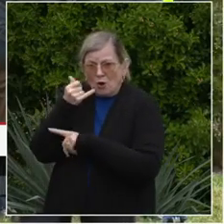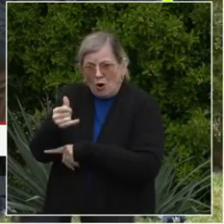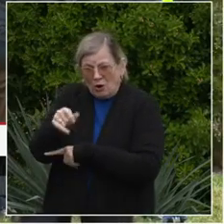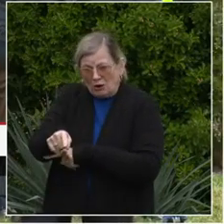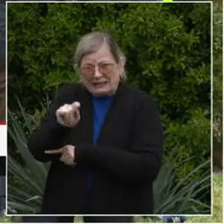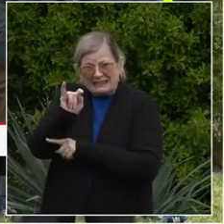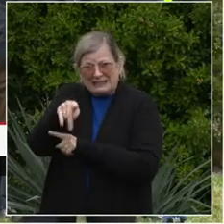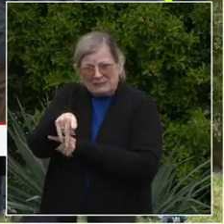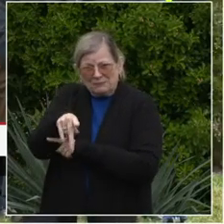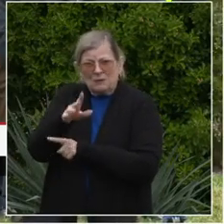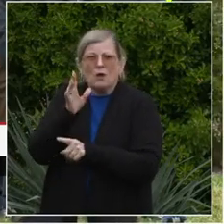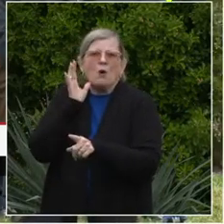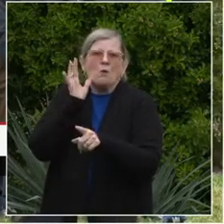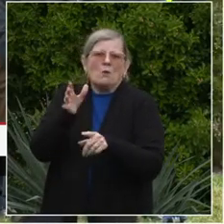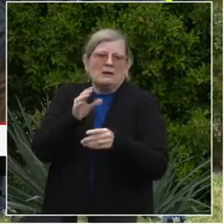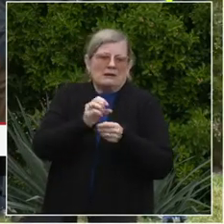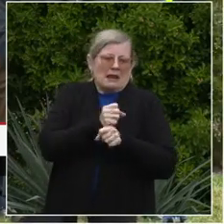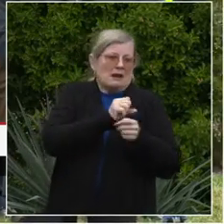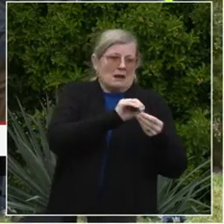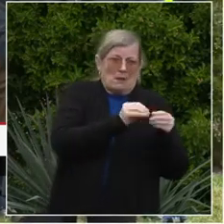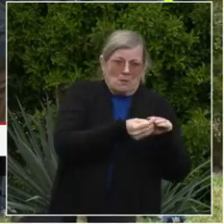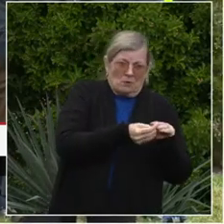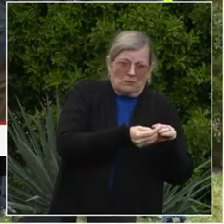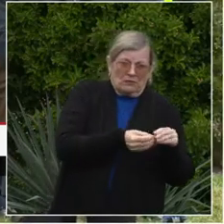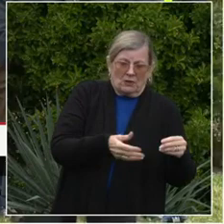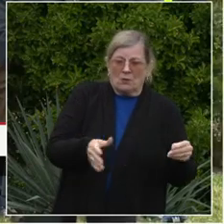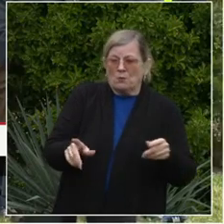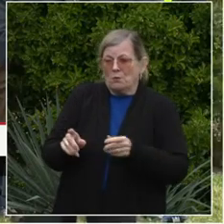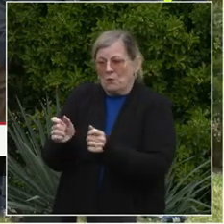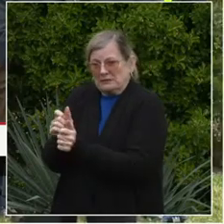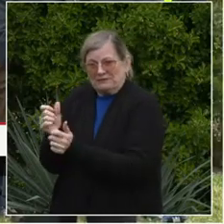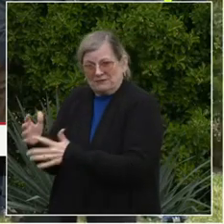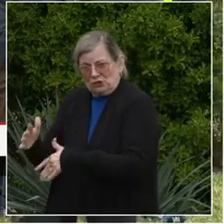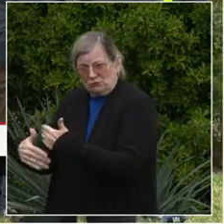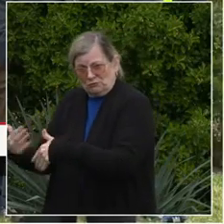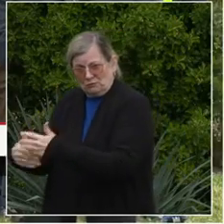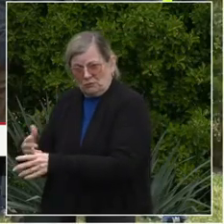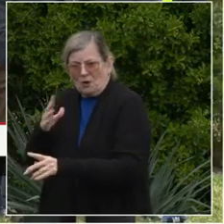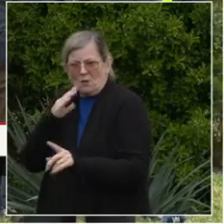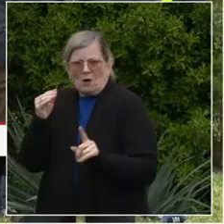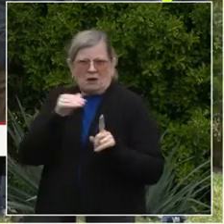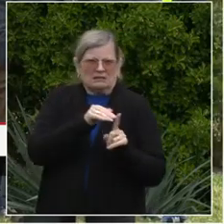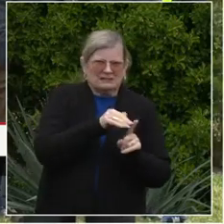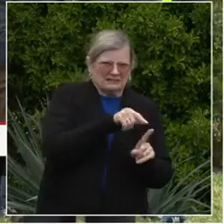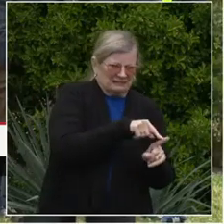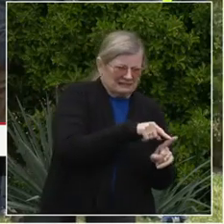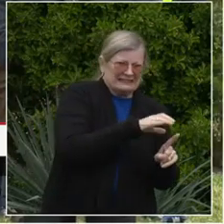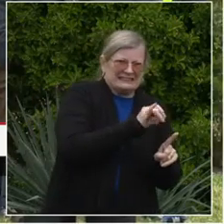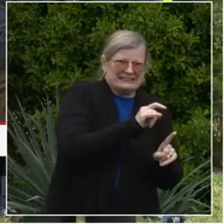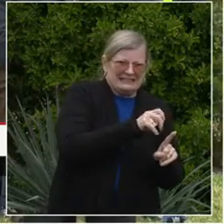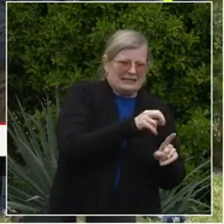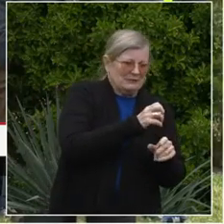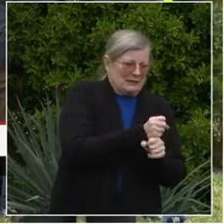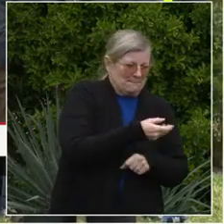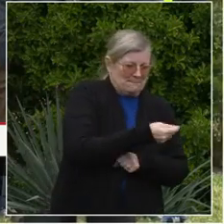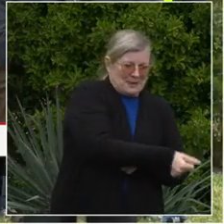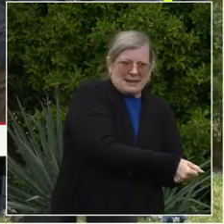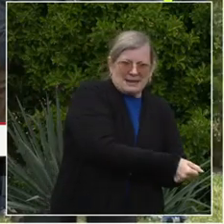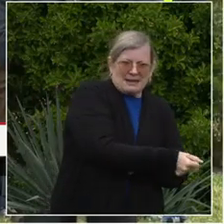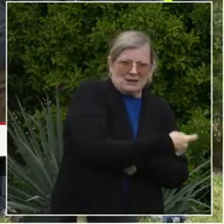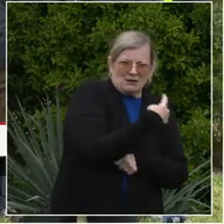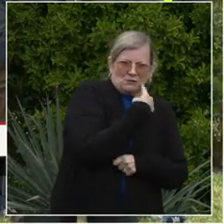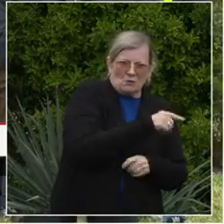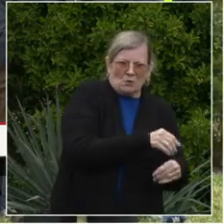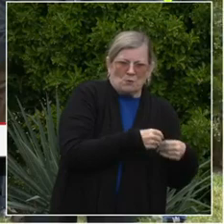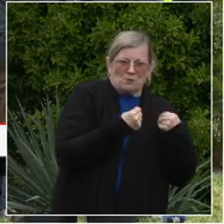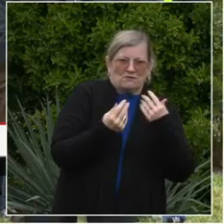a number. Once an arrest is made, that person gets paid. That citizen gets paid for the information that they provide to the Metropolitan Police